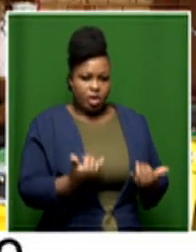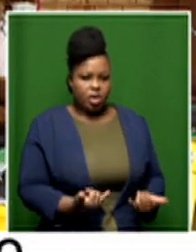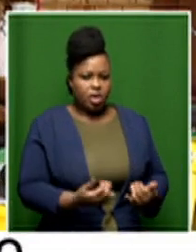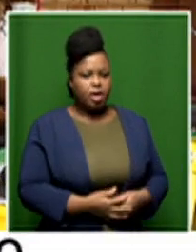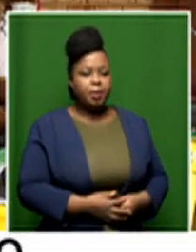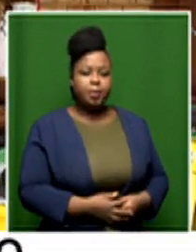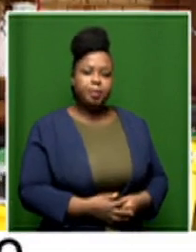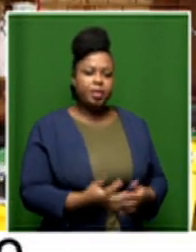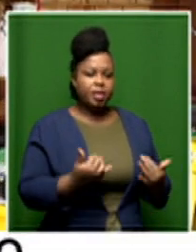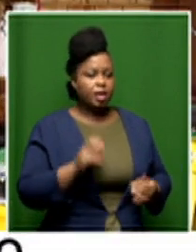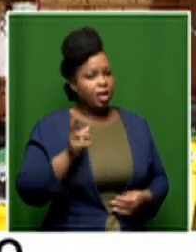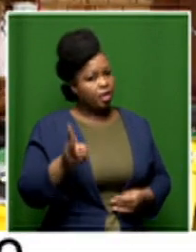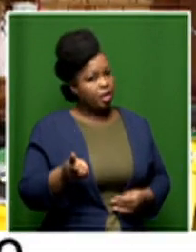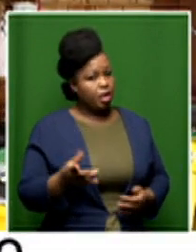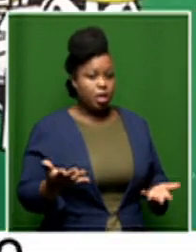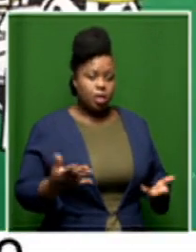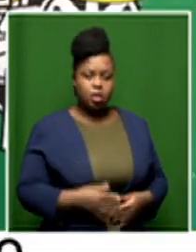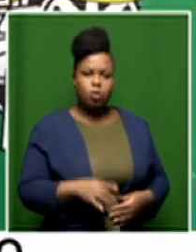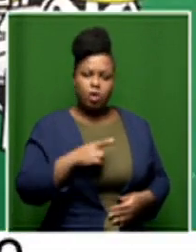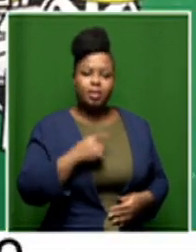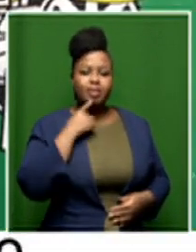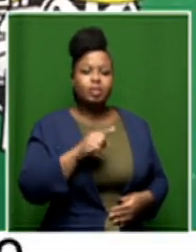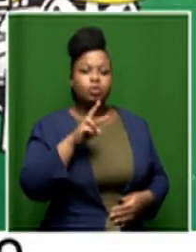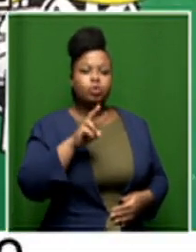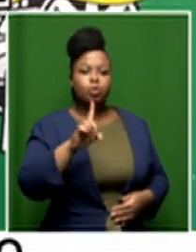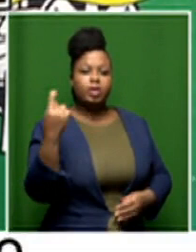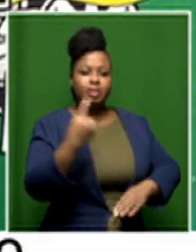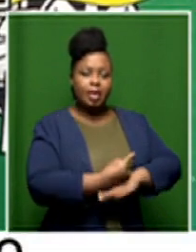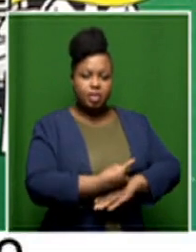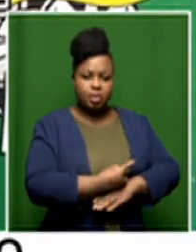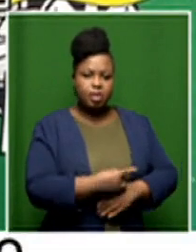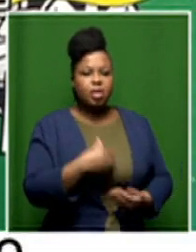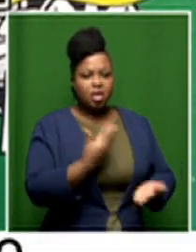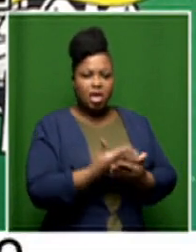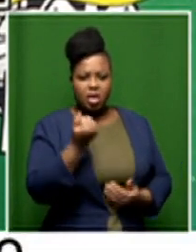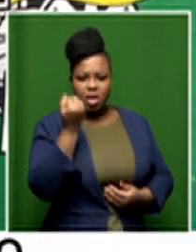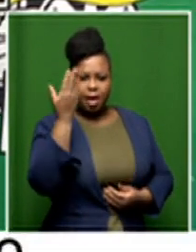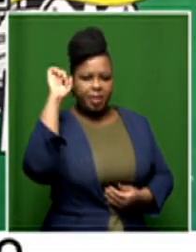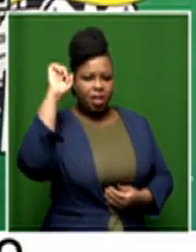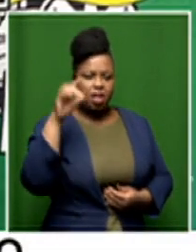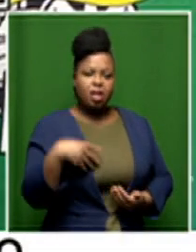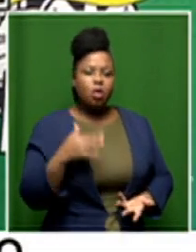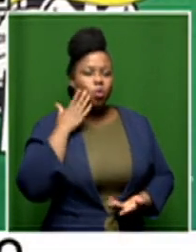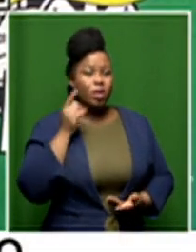down. He also, of course, has been given 21 days to appeal this to